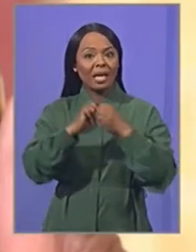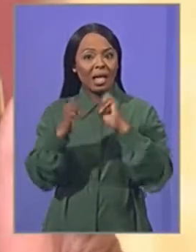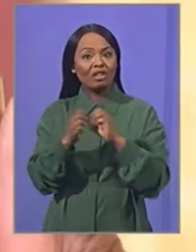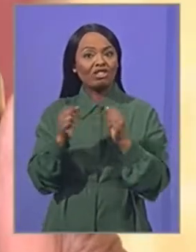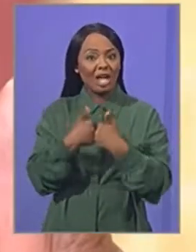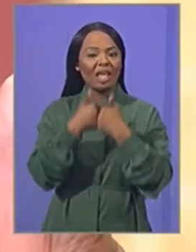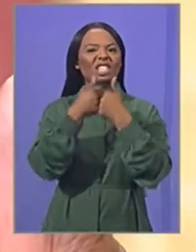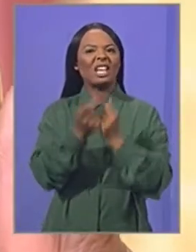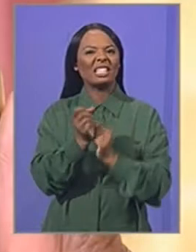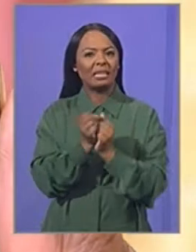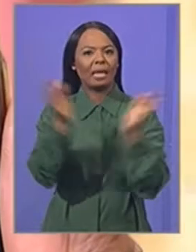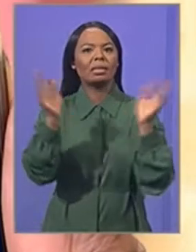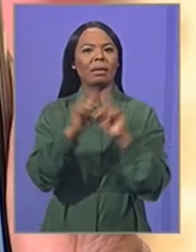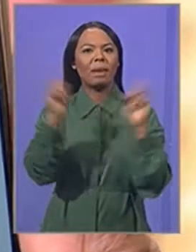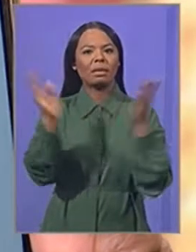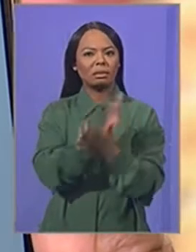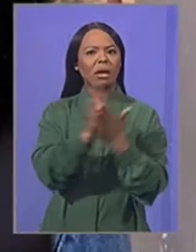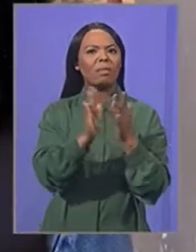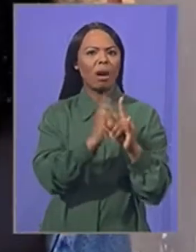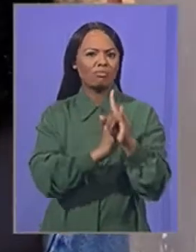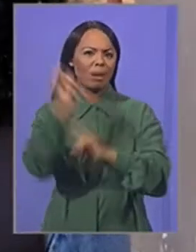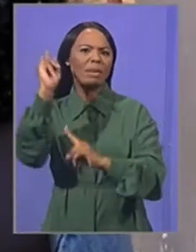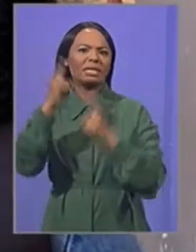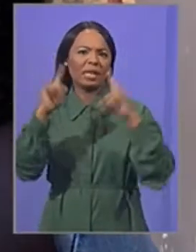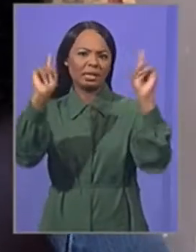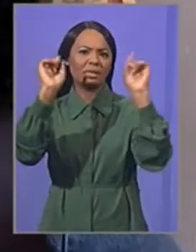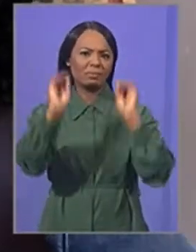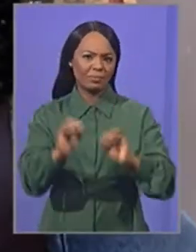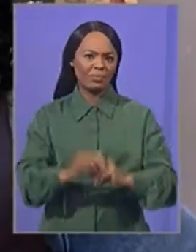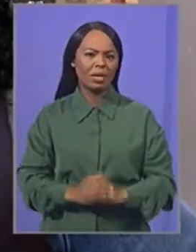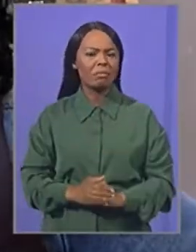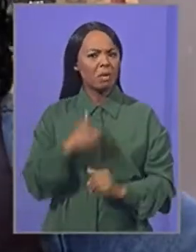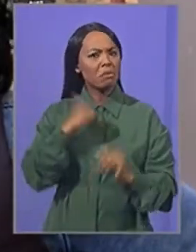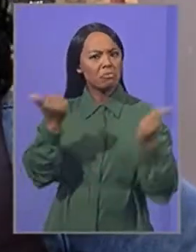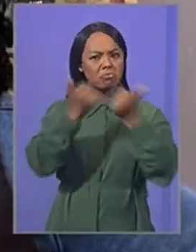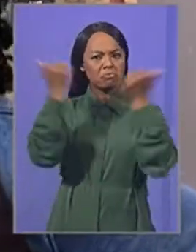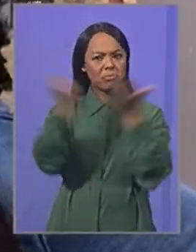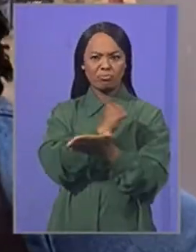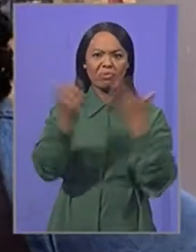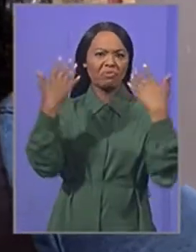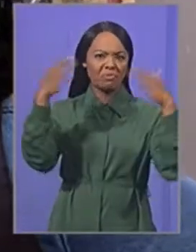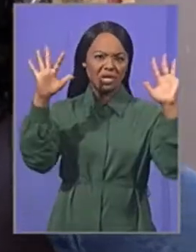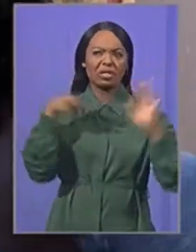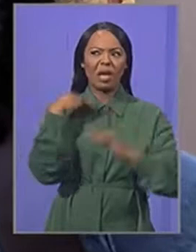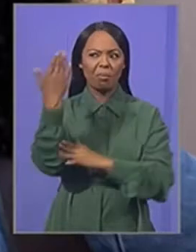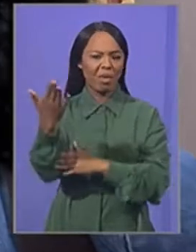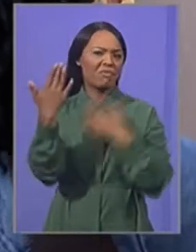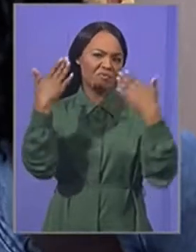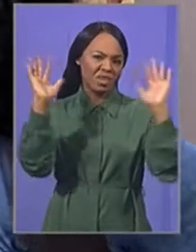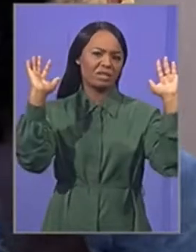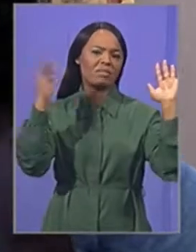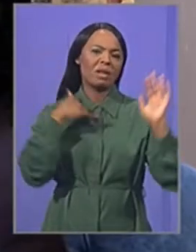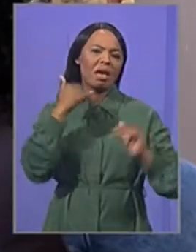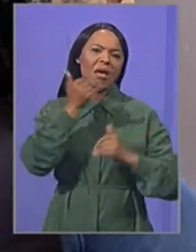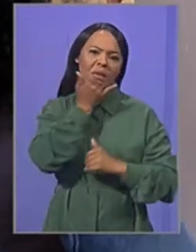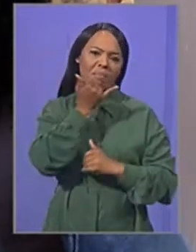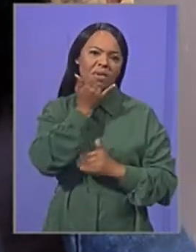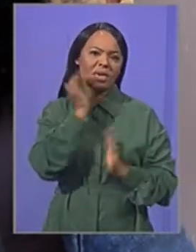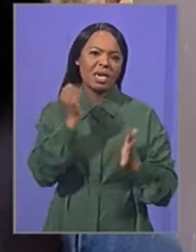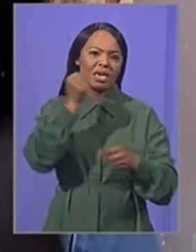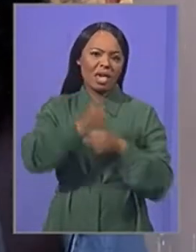bao dikopo tsa bone di atlegileng. Go sepetse shentle ke feditse go apply ga ile ke khotsofetse go applyela lengwana ka mo